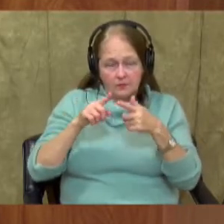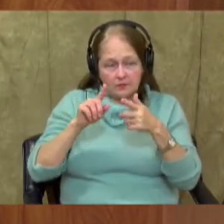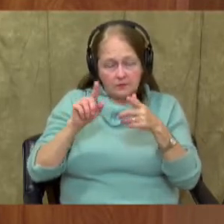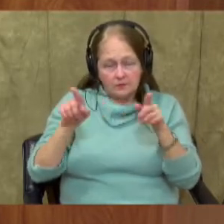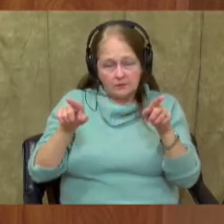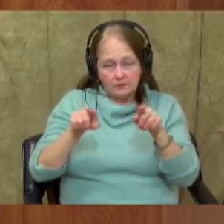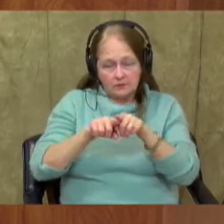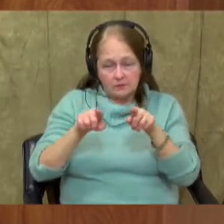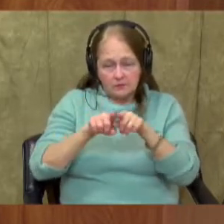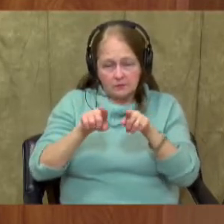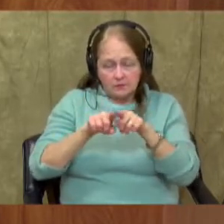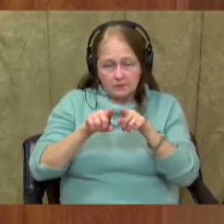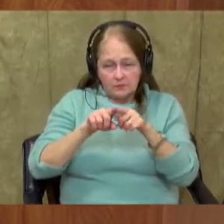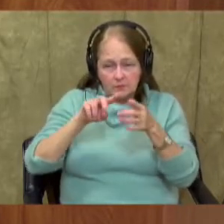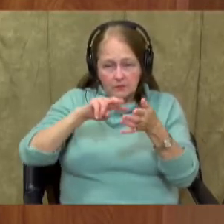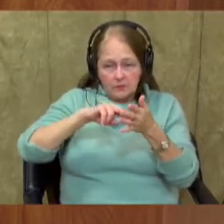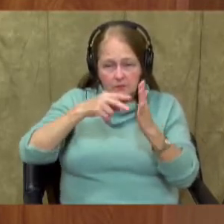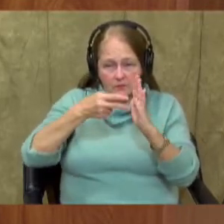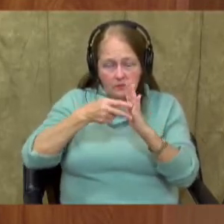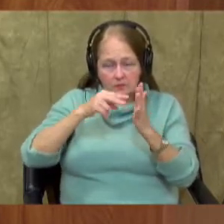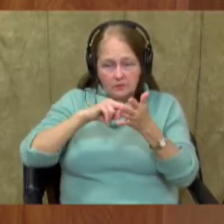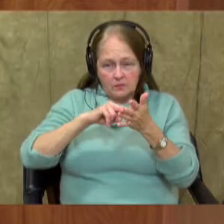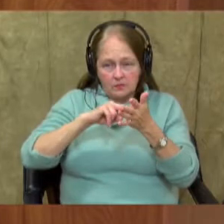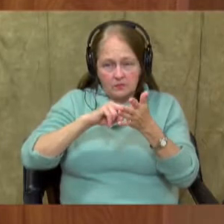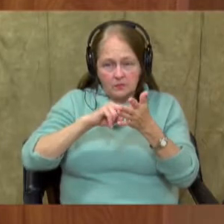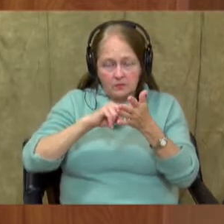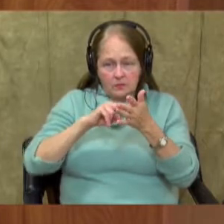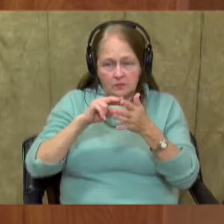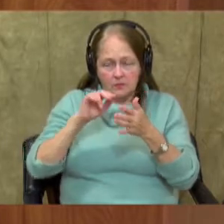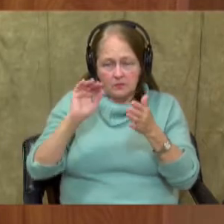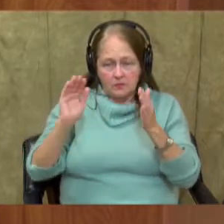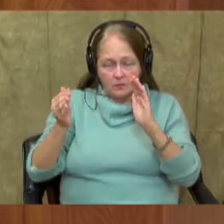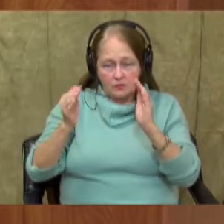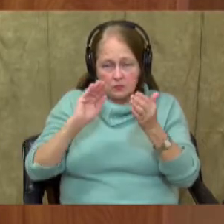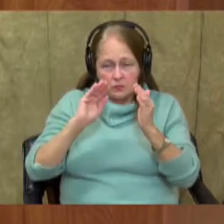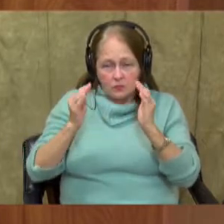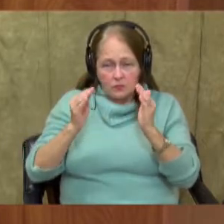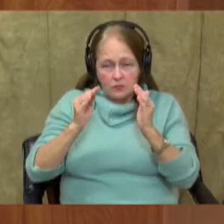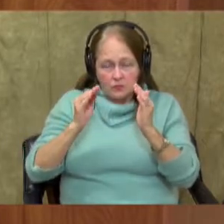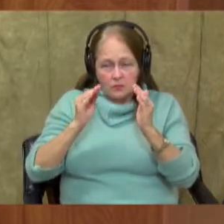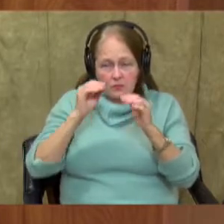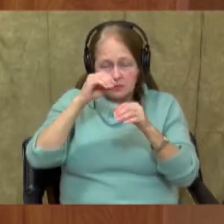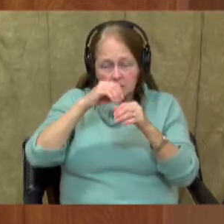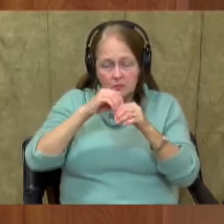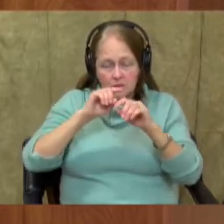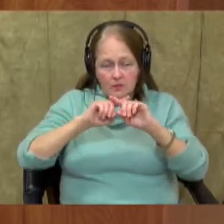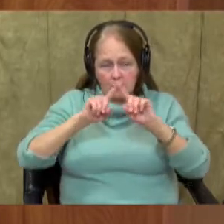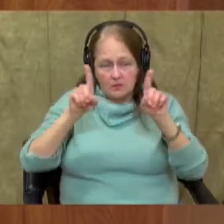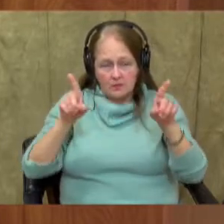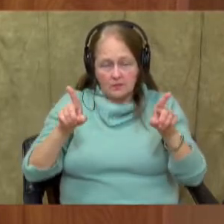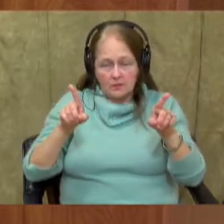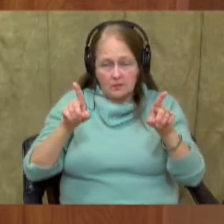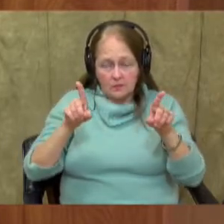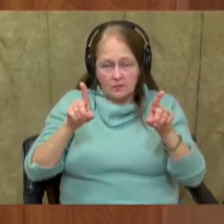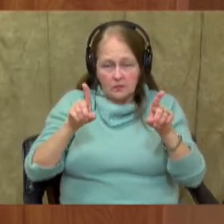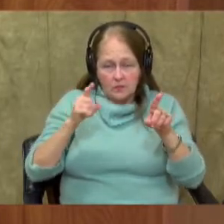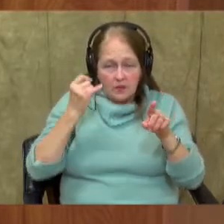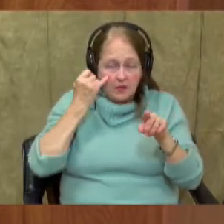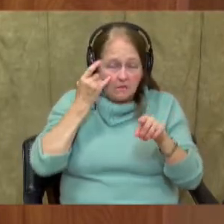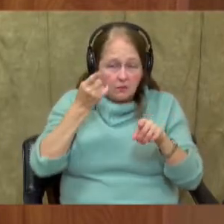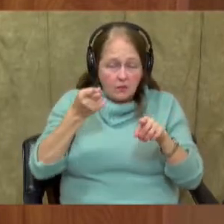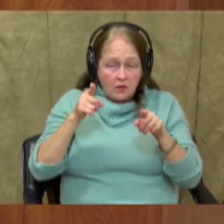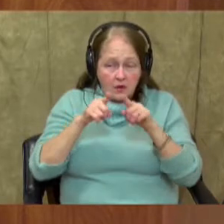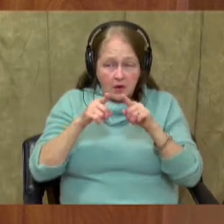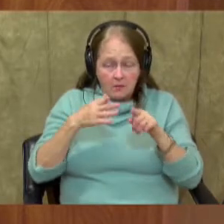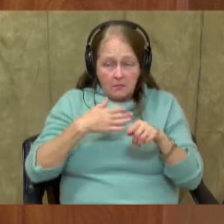similarities. And that's the whole purpose of comparing and contrasting, is noting the similarities and the differences. Now, If you're like